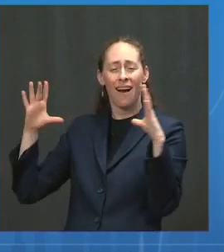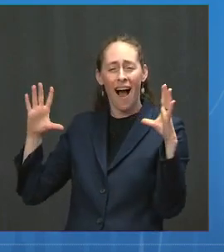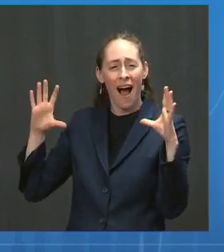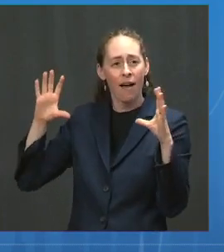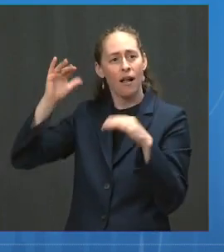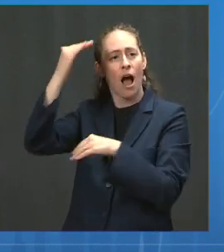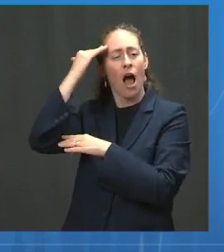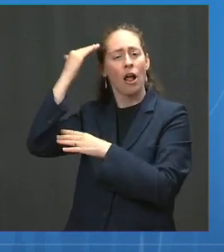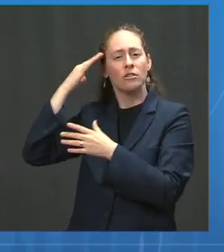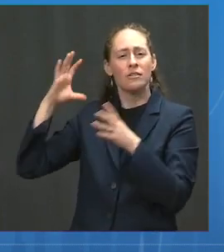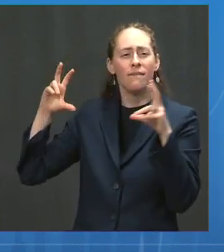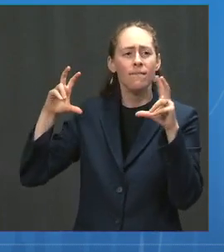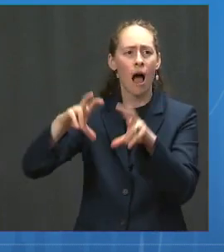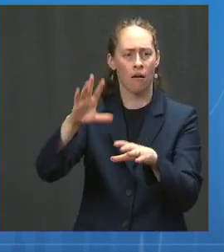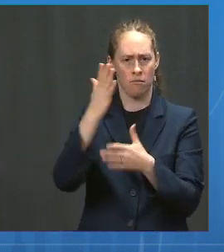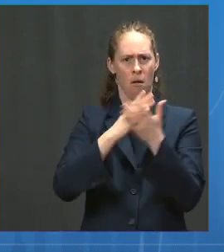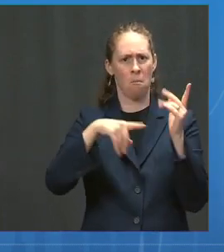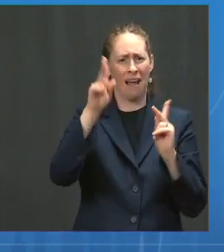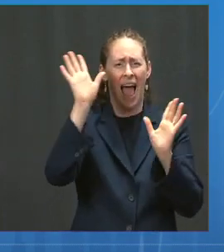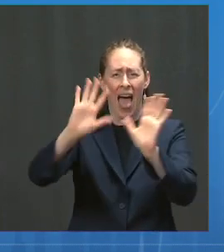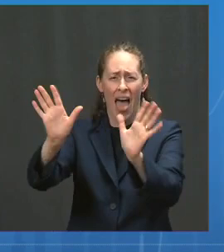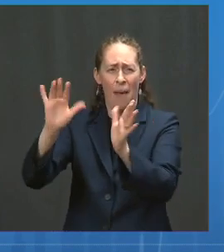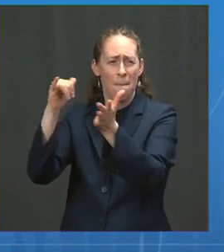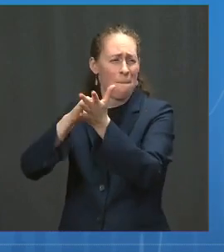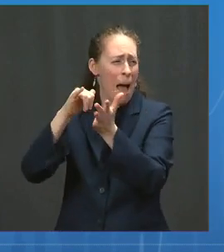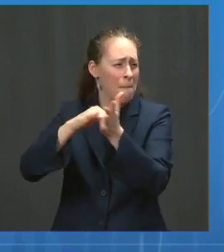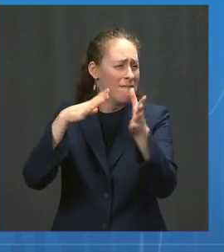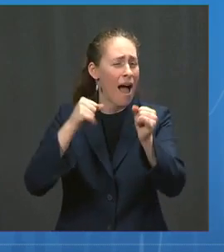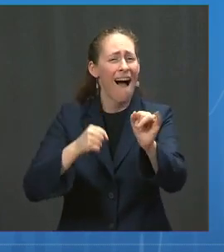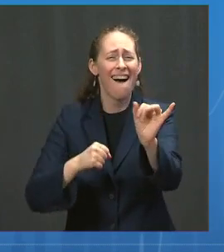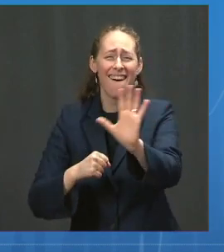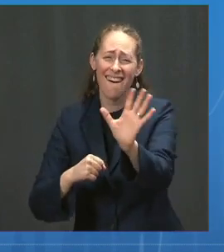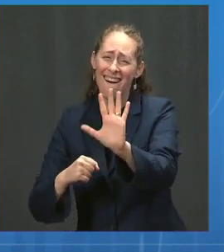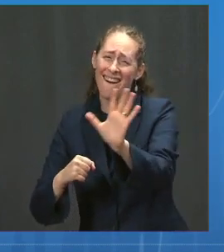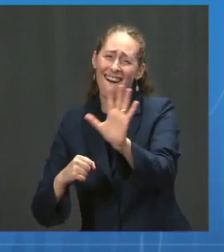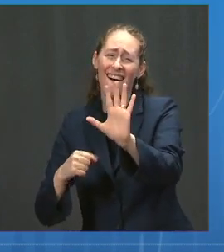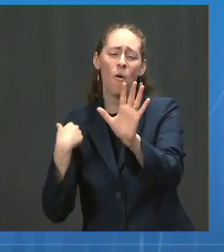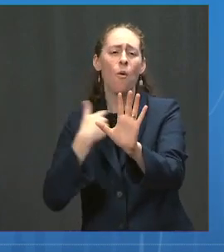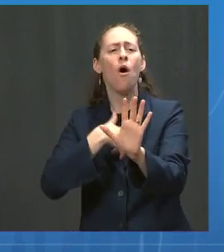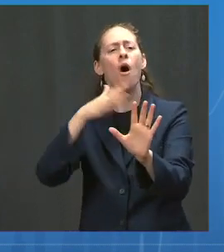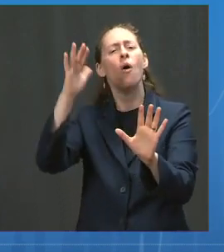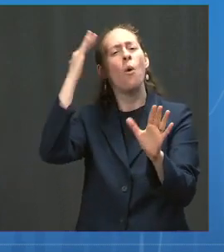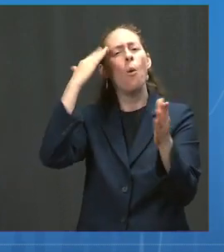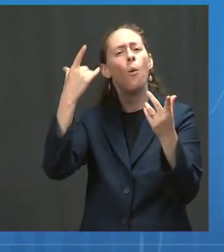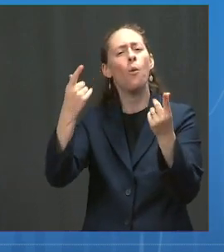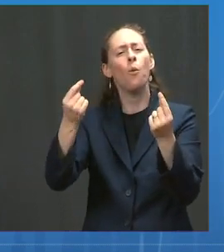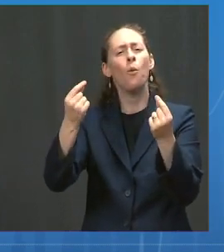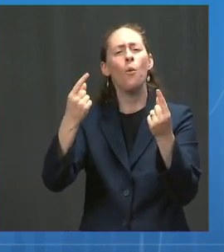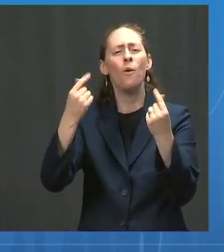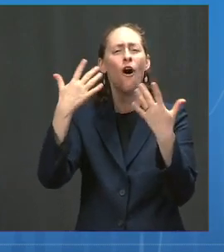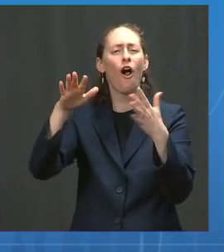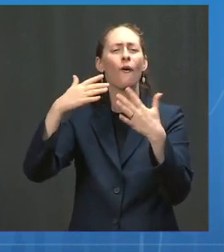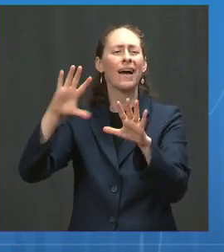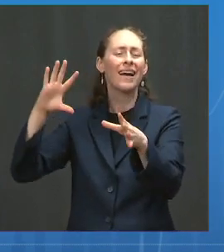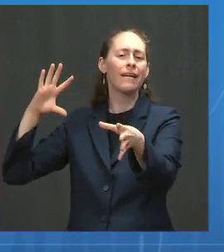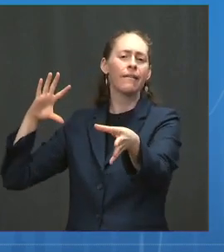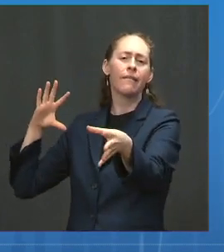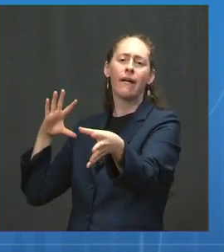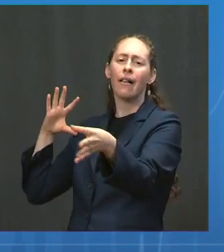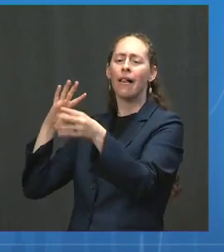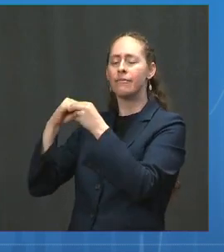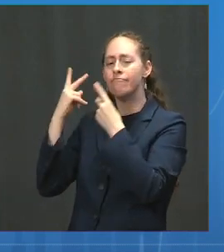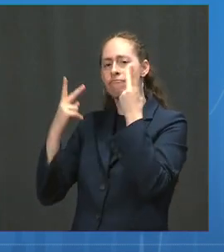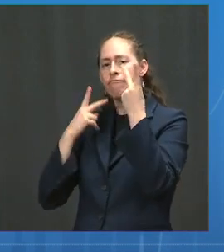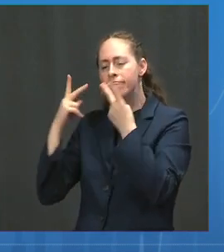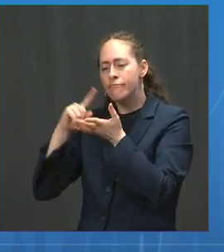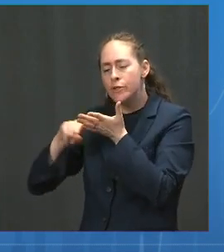fast, it did not go too fast. It was a major investment, both in the logistics, the resources, and